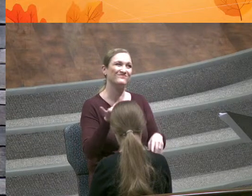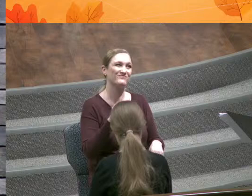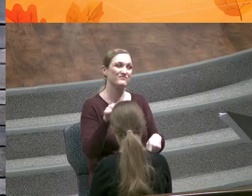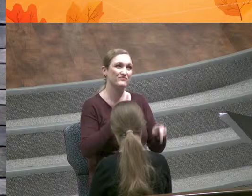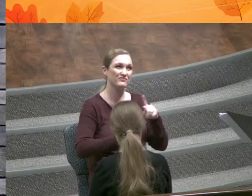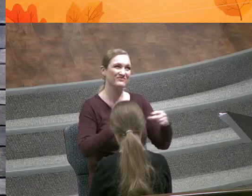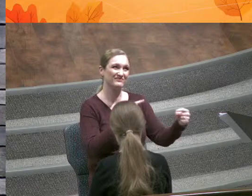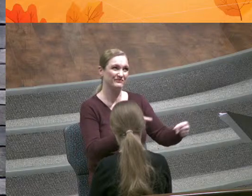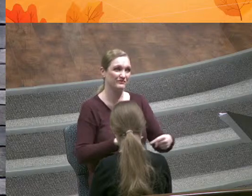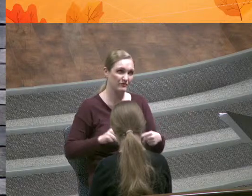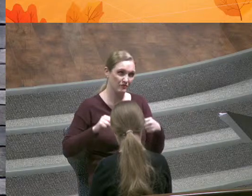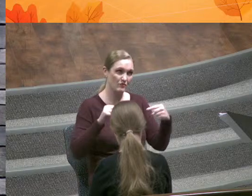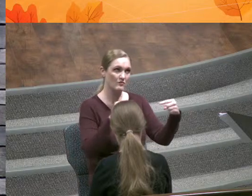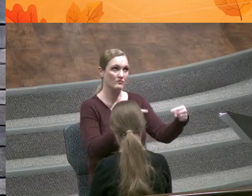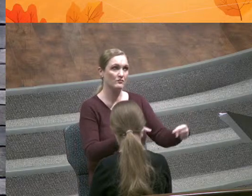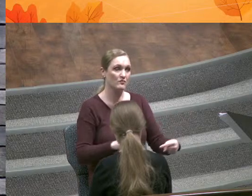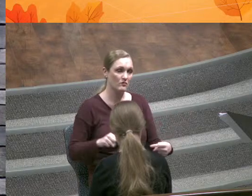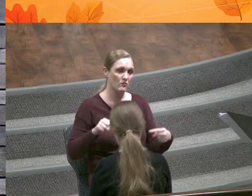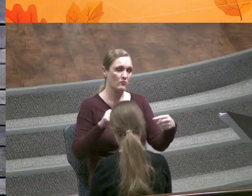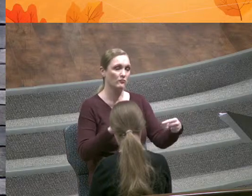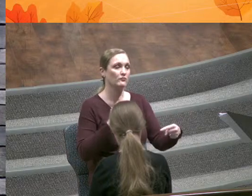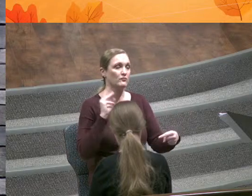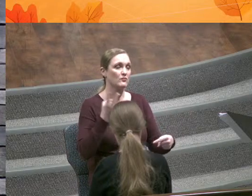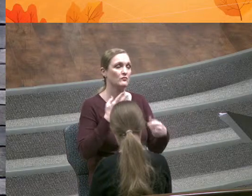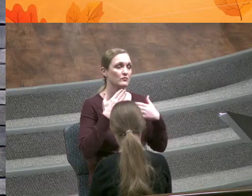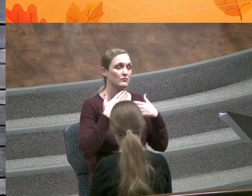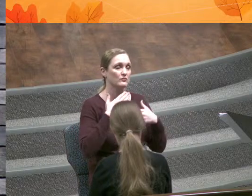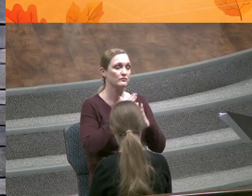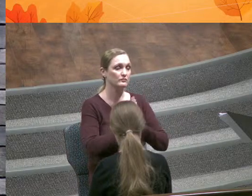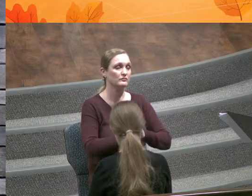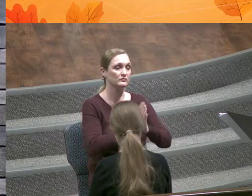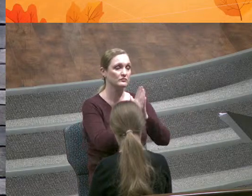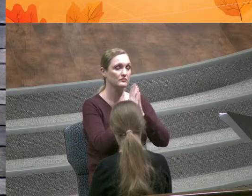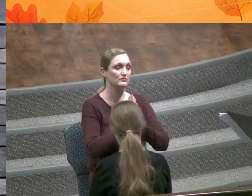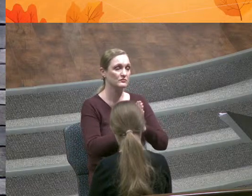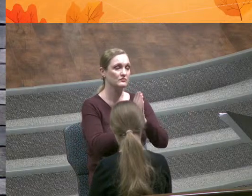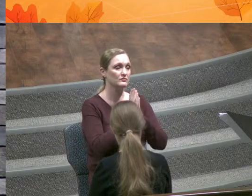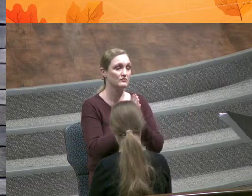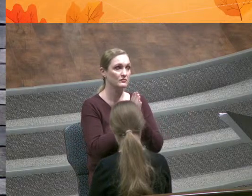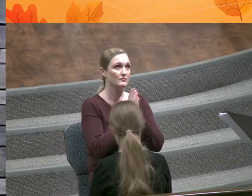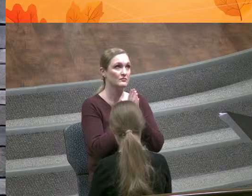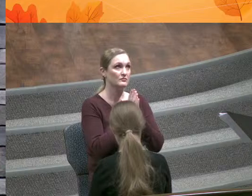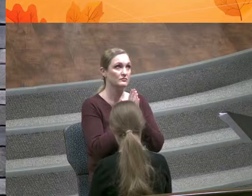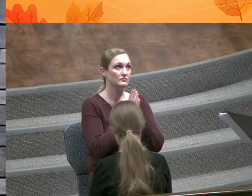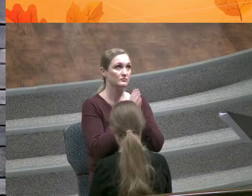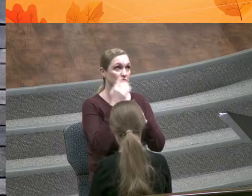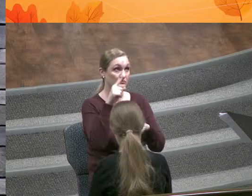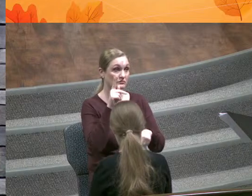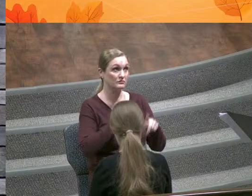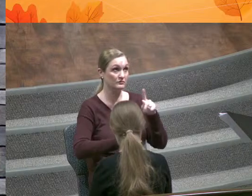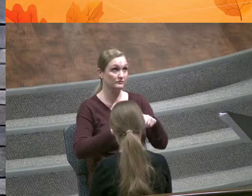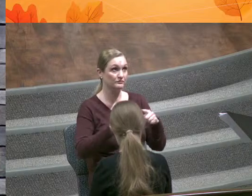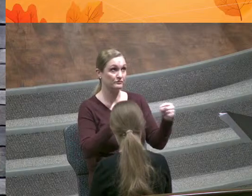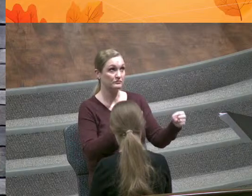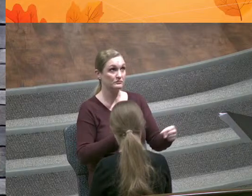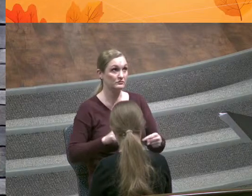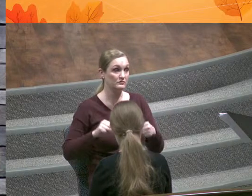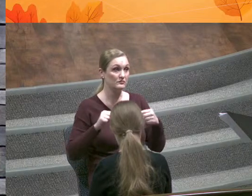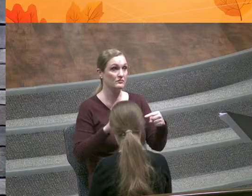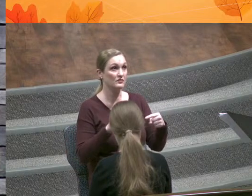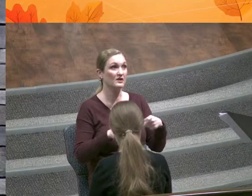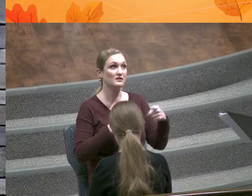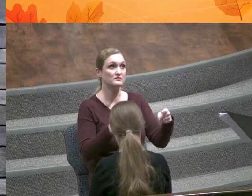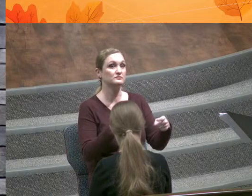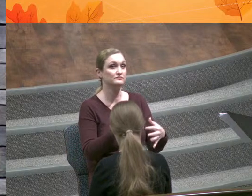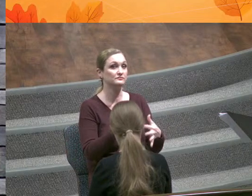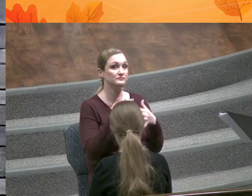also people that are struggling, and we pray, Father, for them a special measure